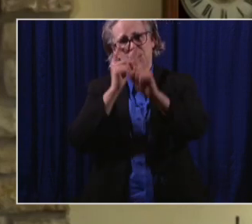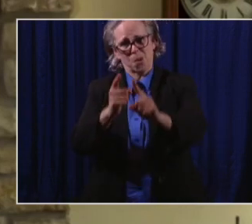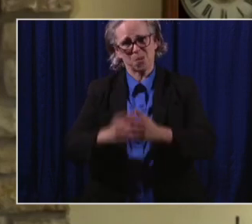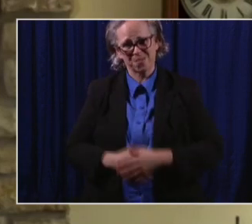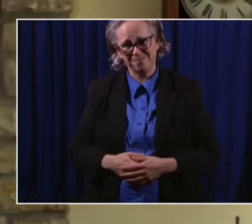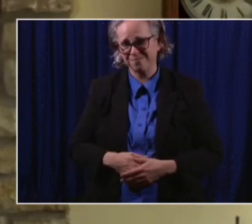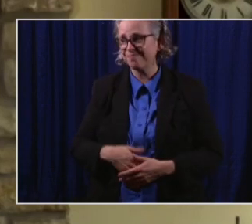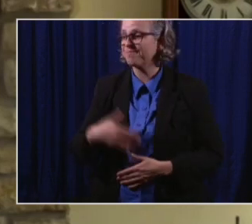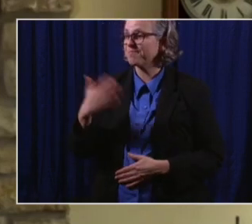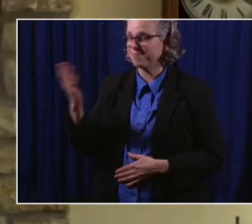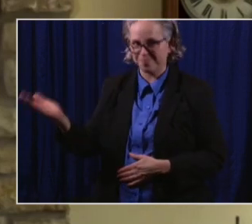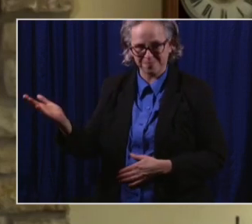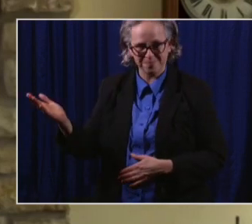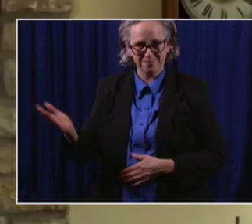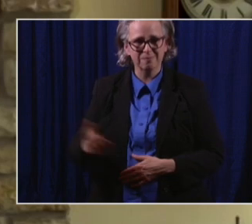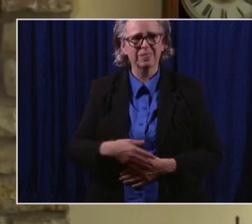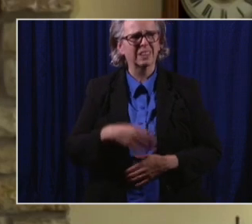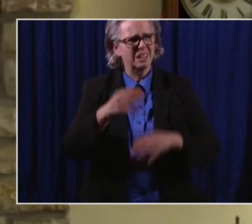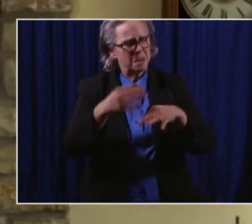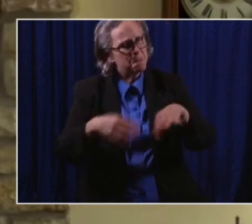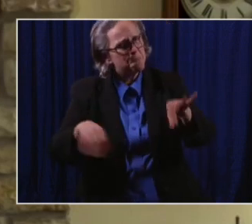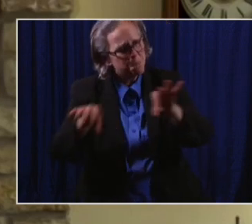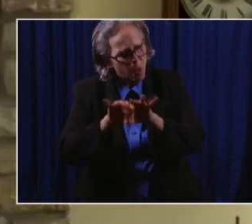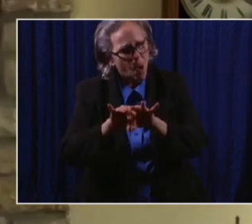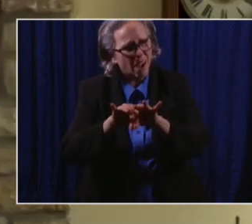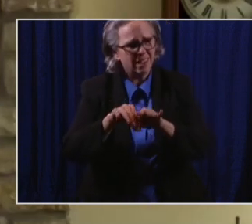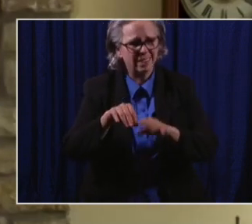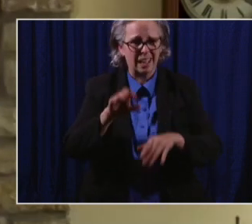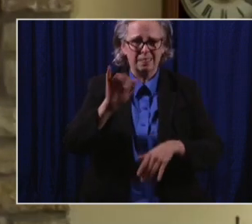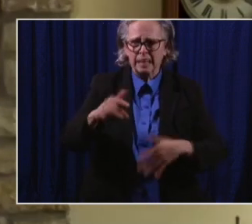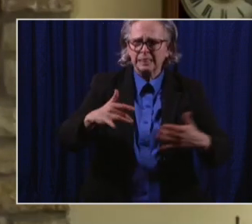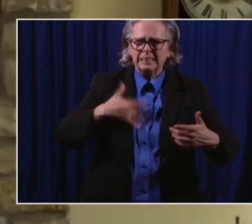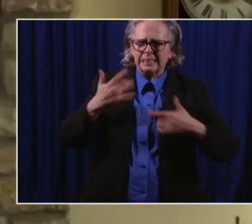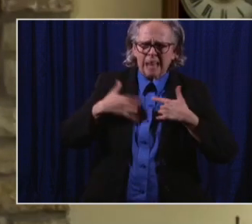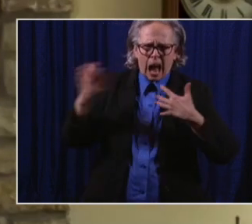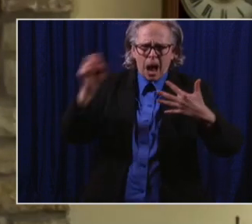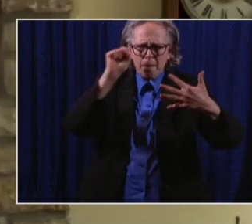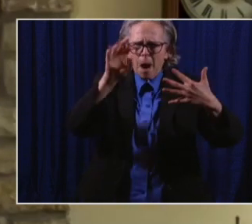really exciting about the N95 mask going to be